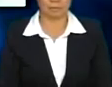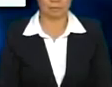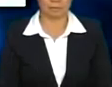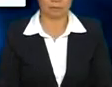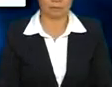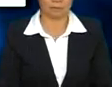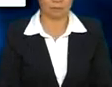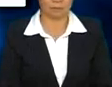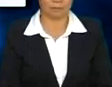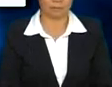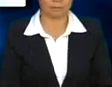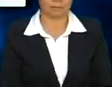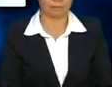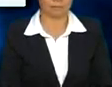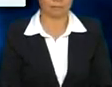Whoa!